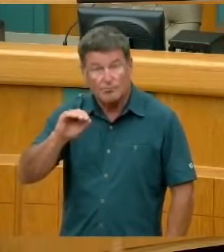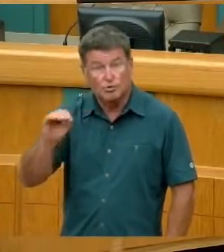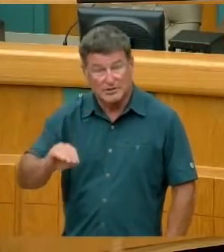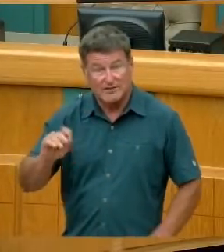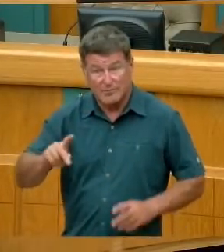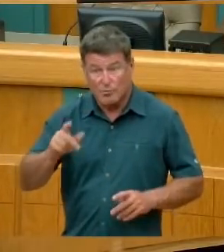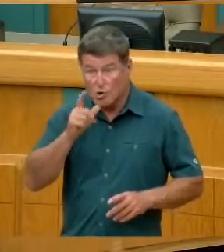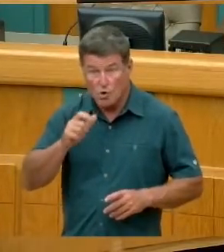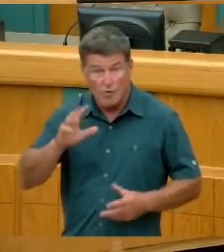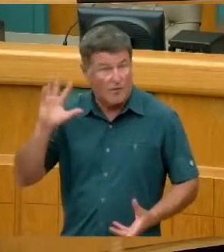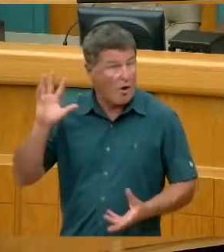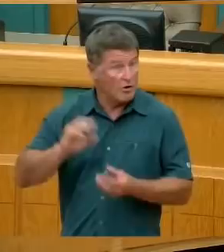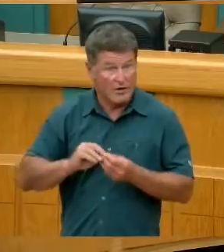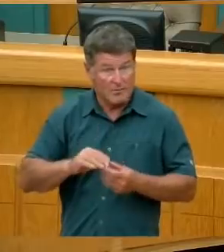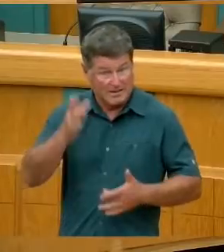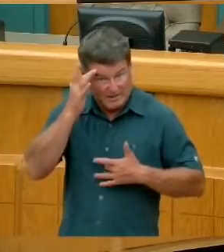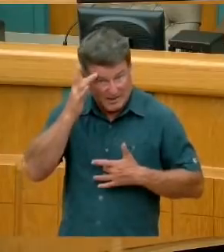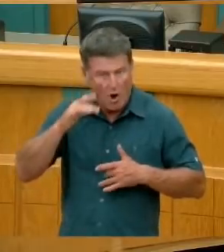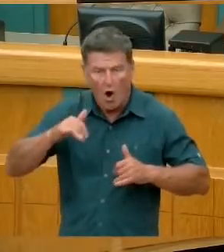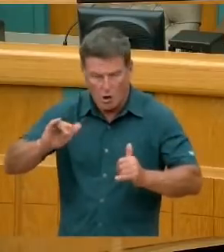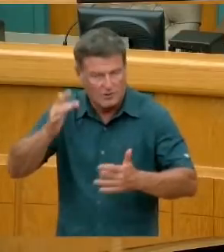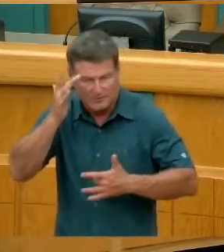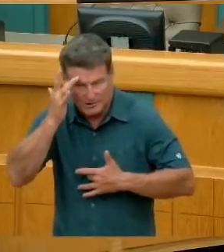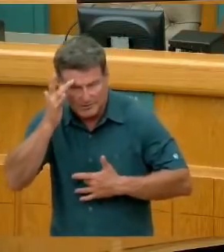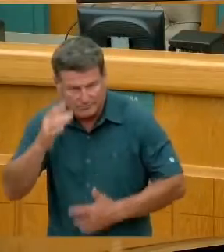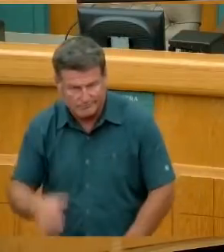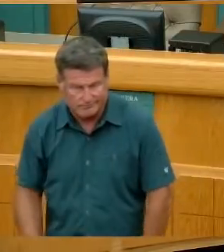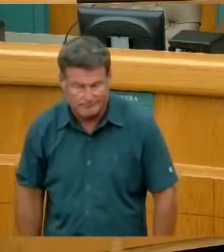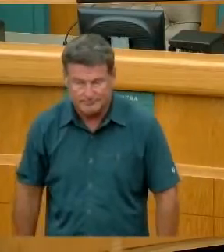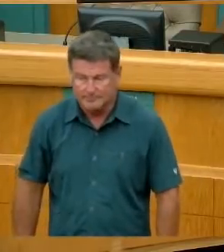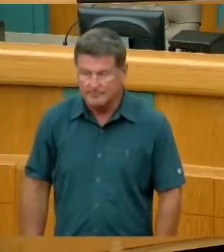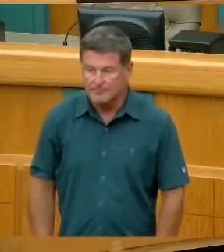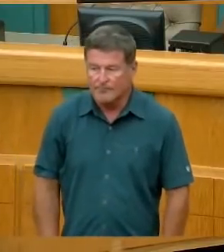The cases are currently active.